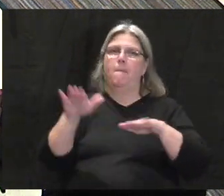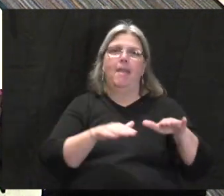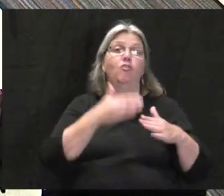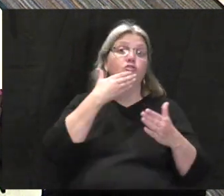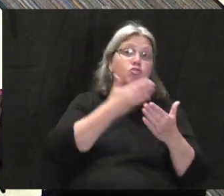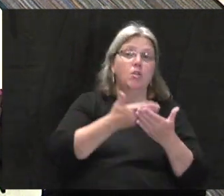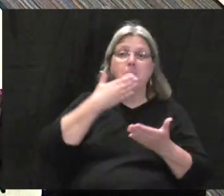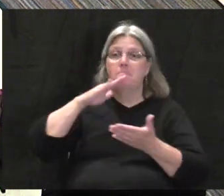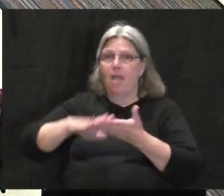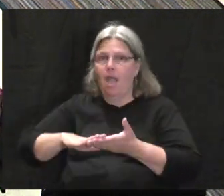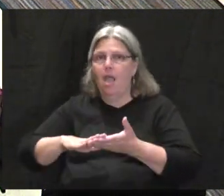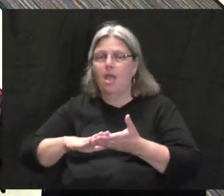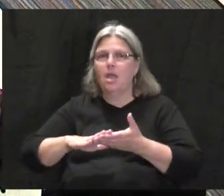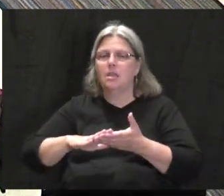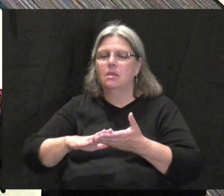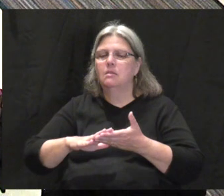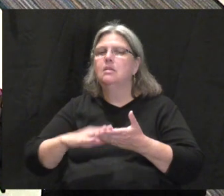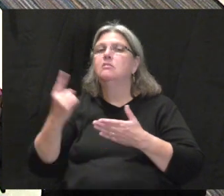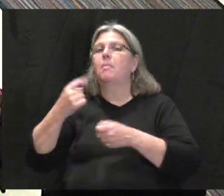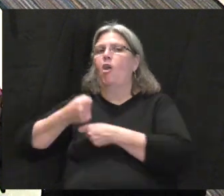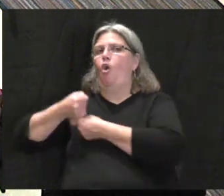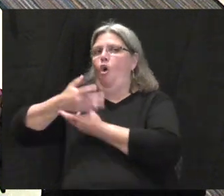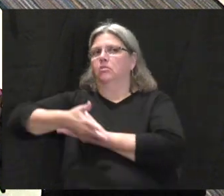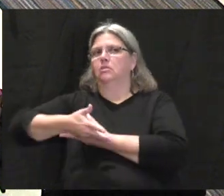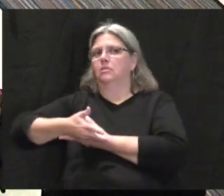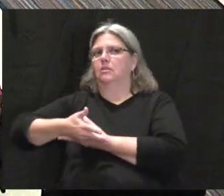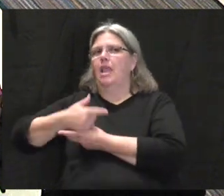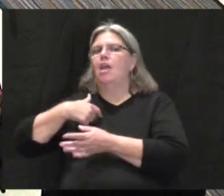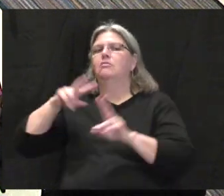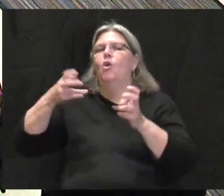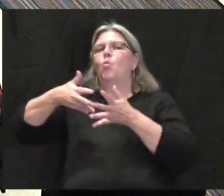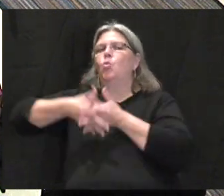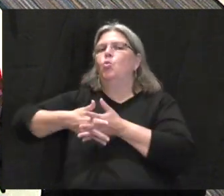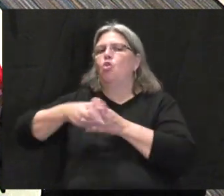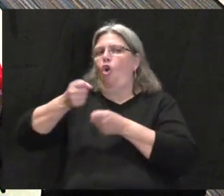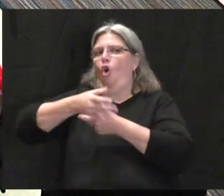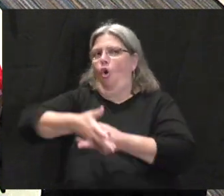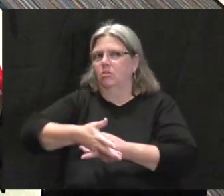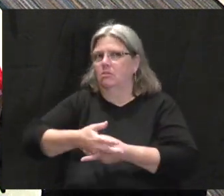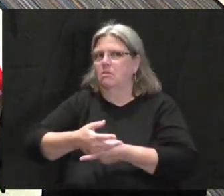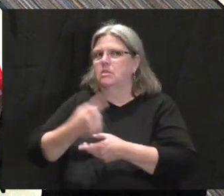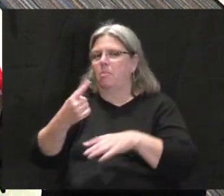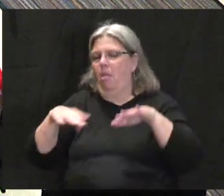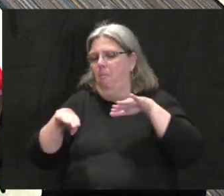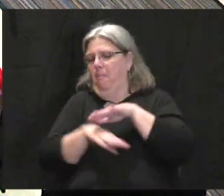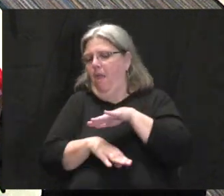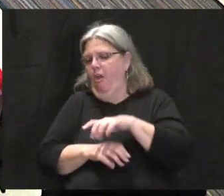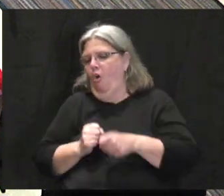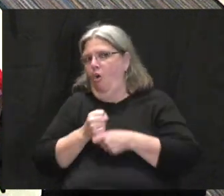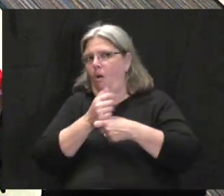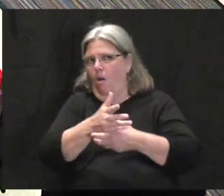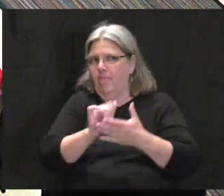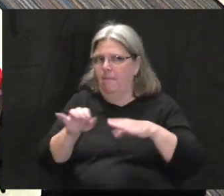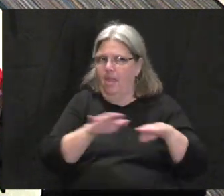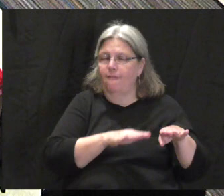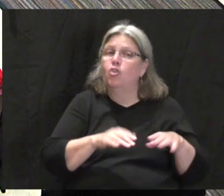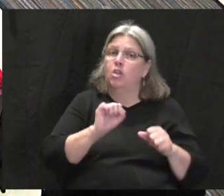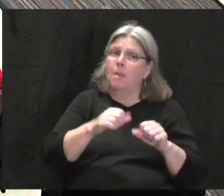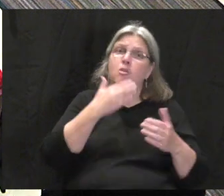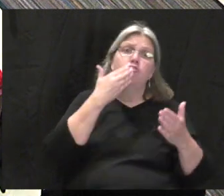more competent, being more aware of factors that may influence behavior in general, whether it's good or